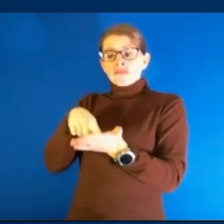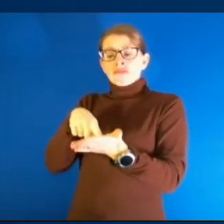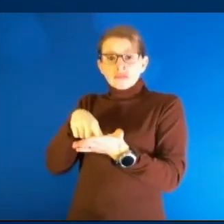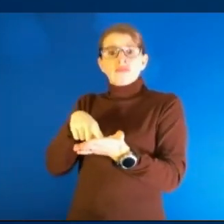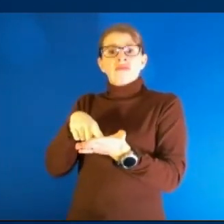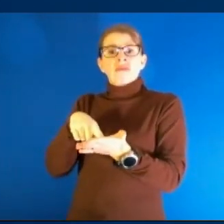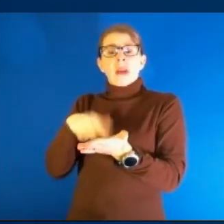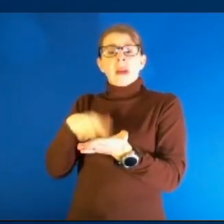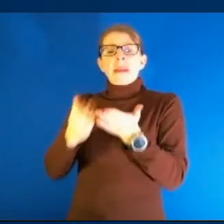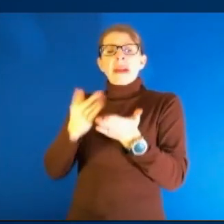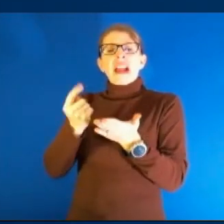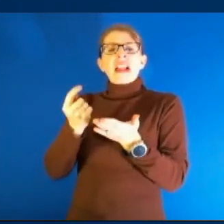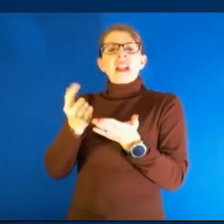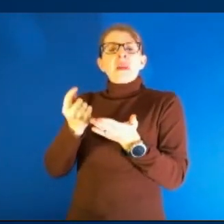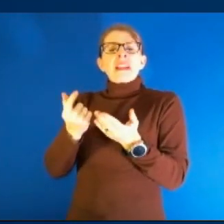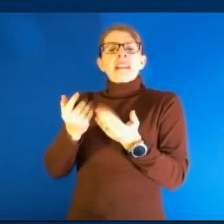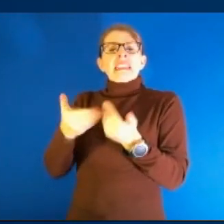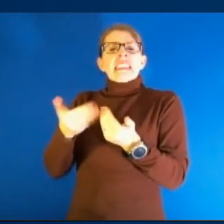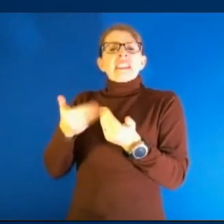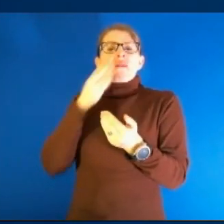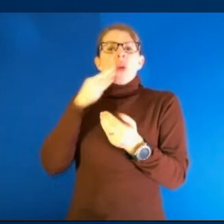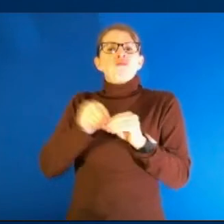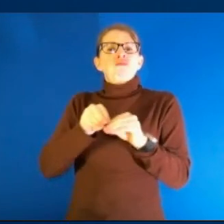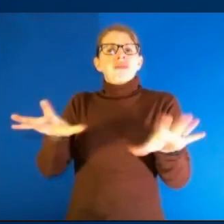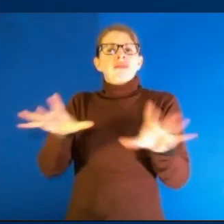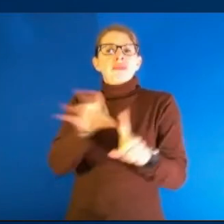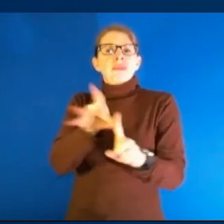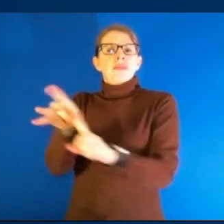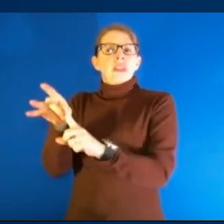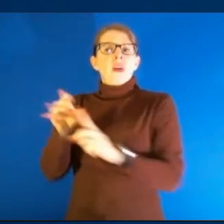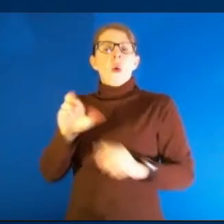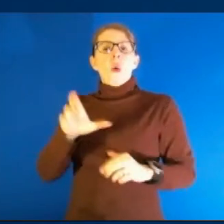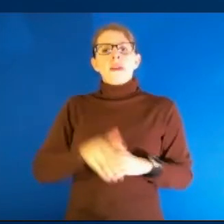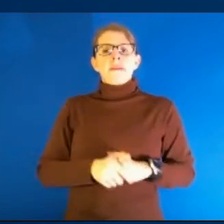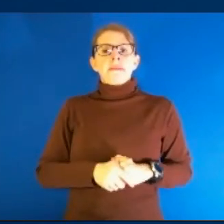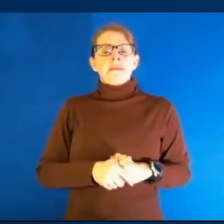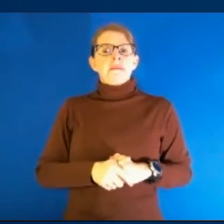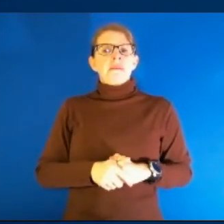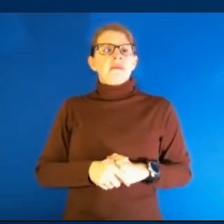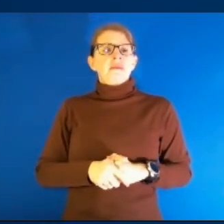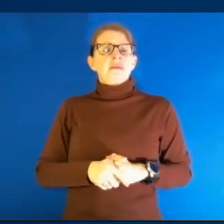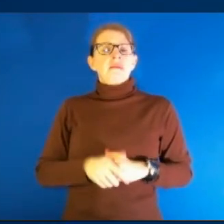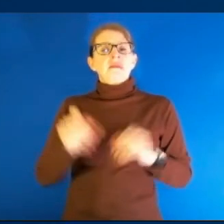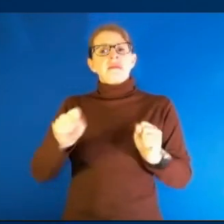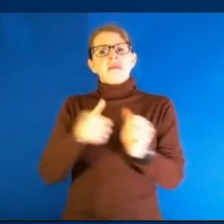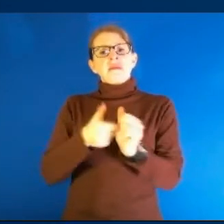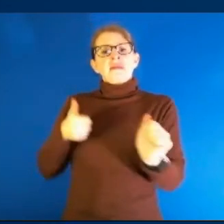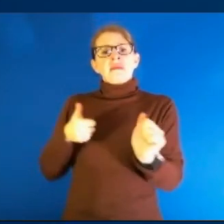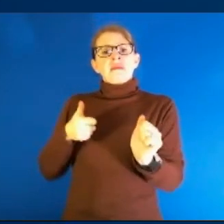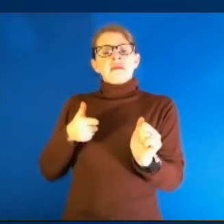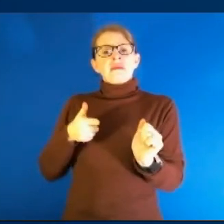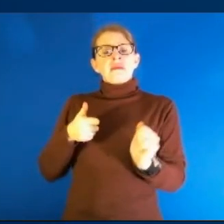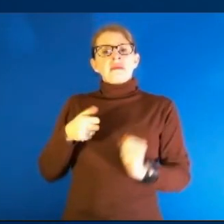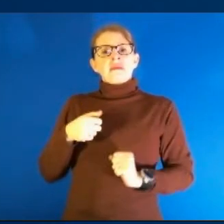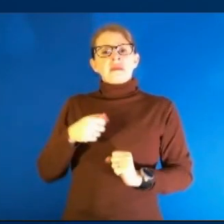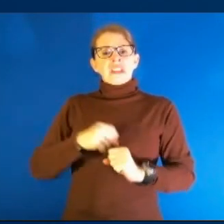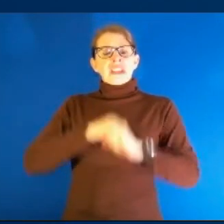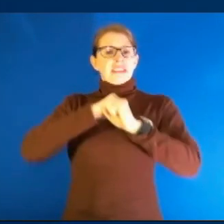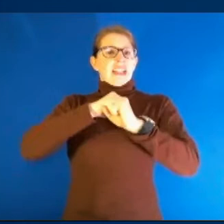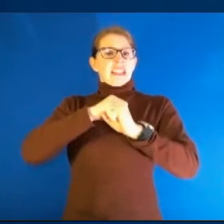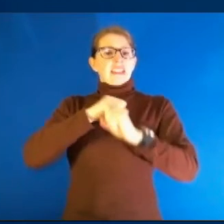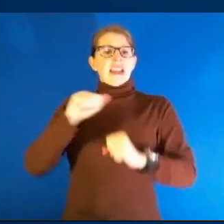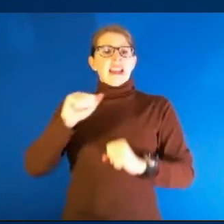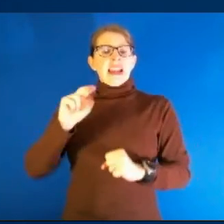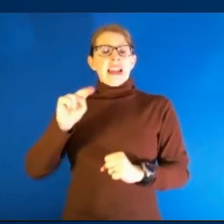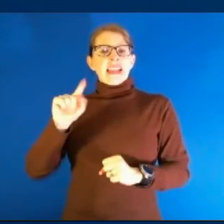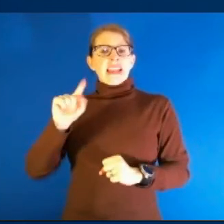more transmissible, are a little bit better able to avoid your host defense for at least the first line, the antibody-mediated things,